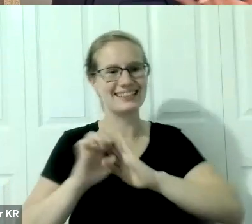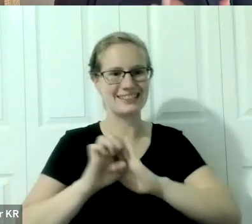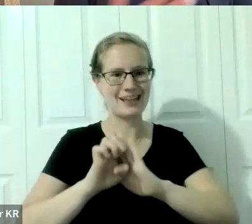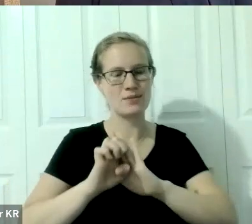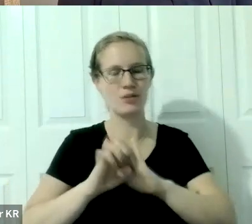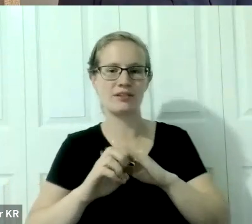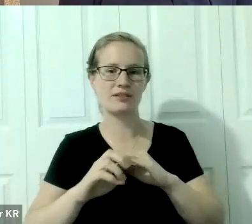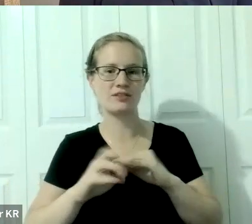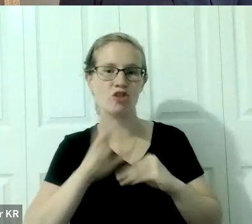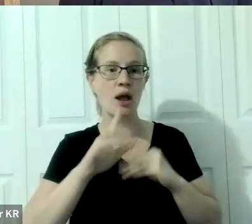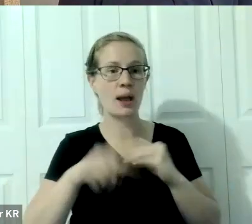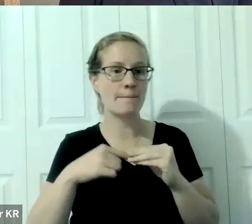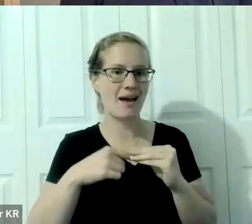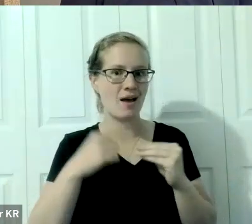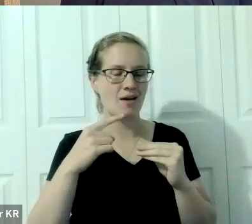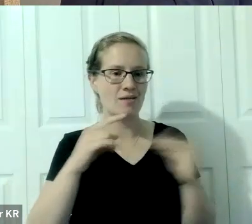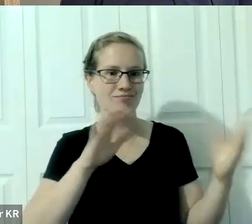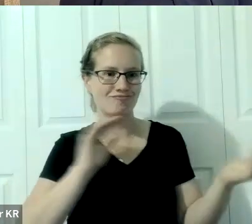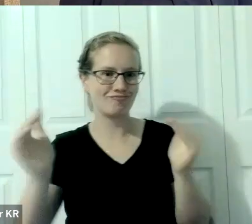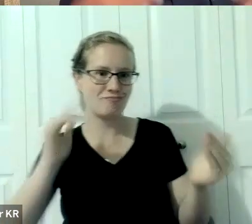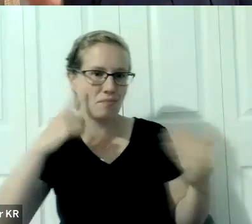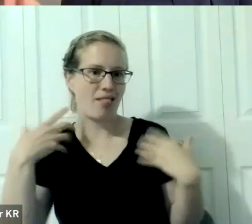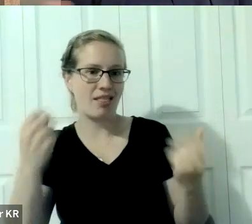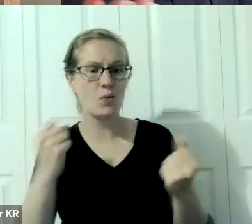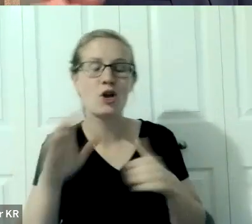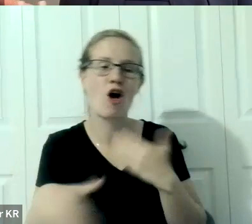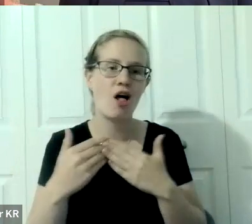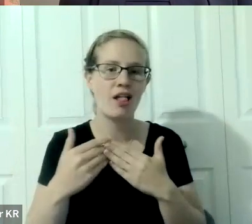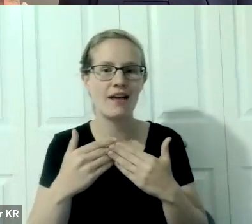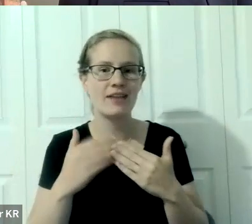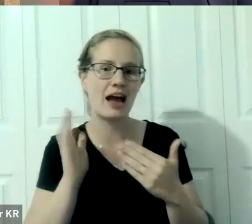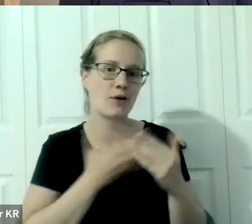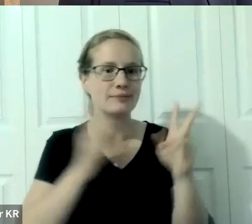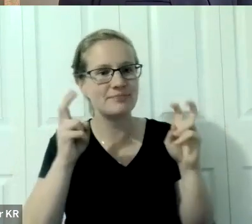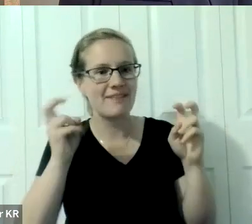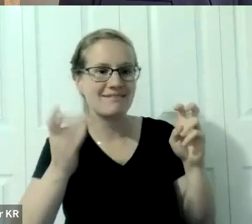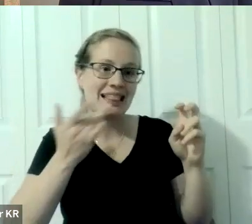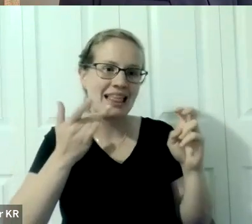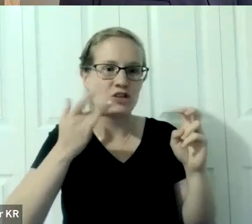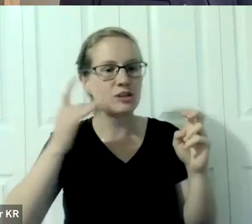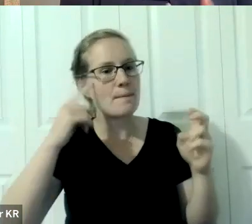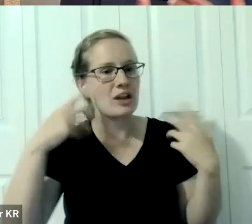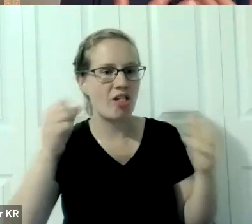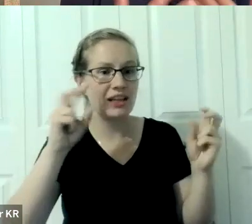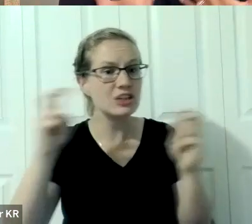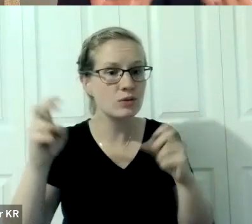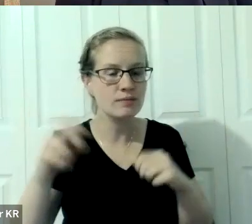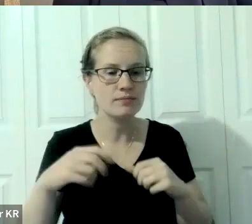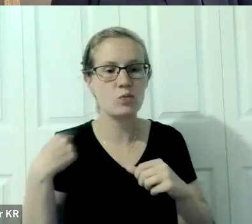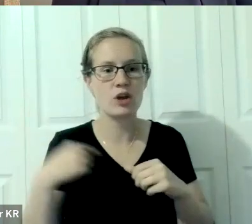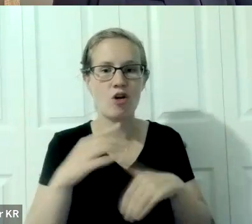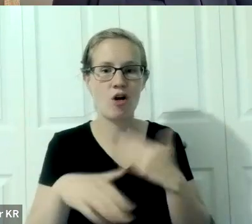way of talking about mental health. You know, we all have our flavors of mental health issues, and we all have sort